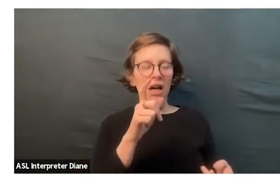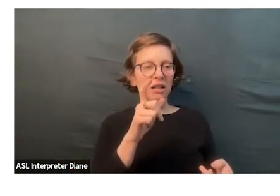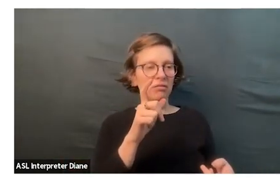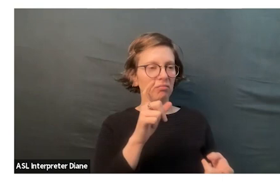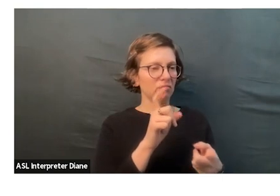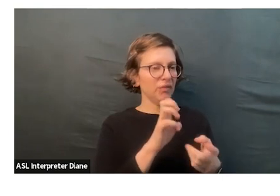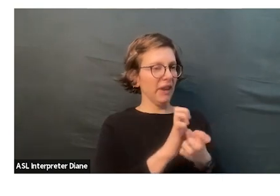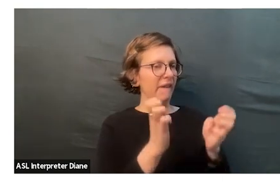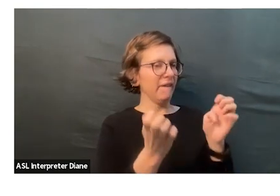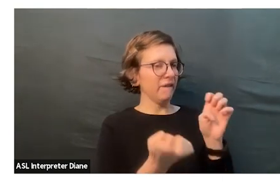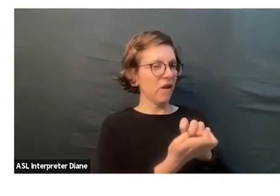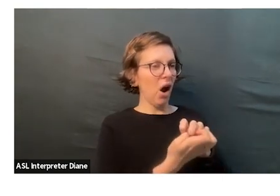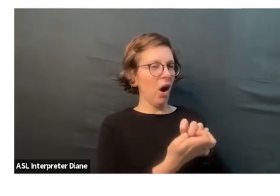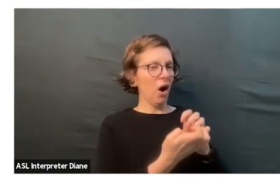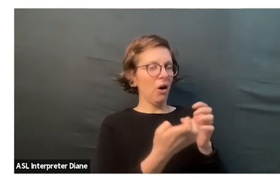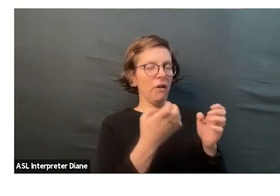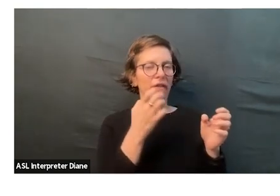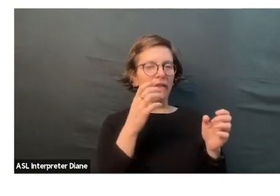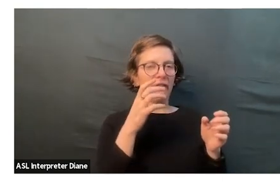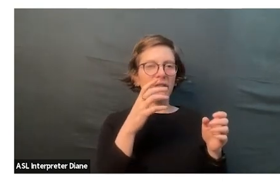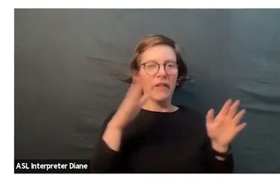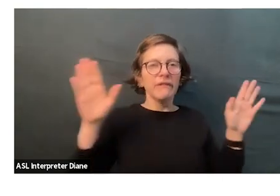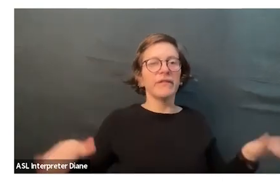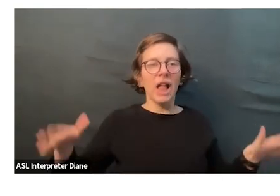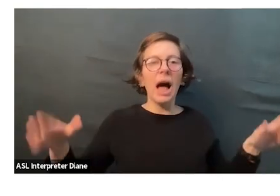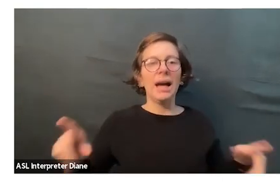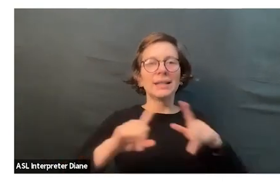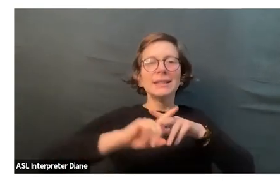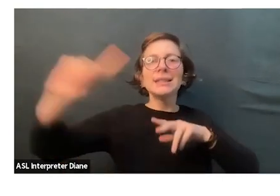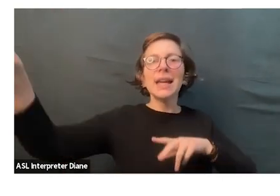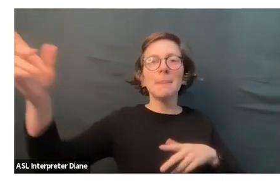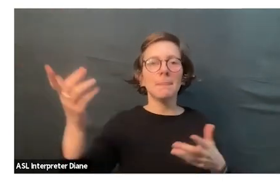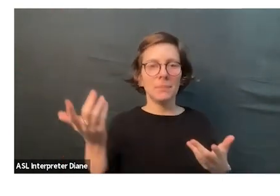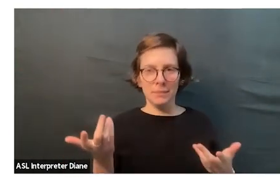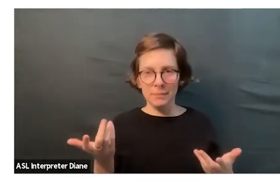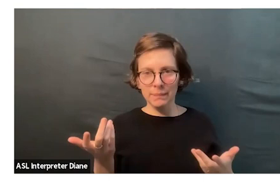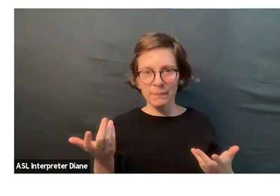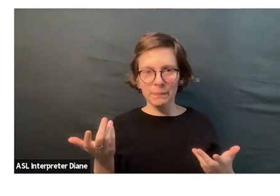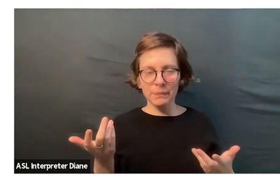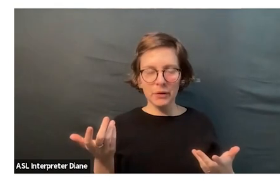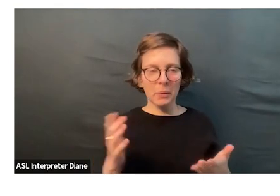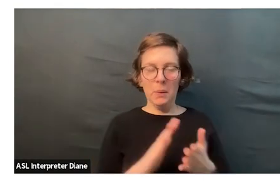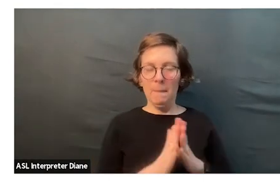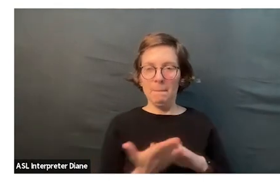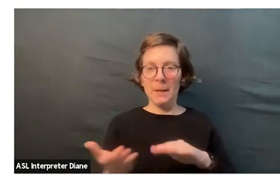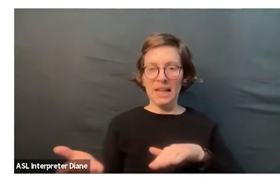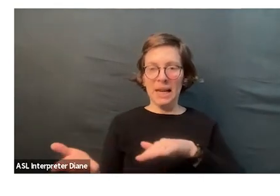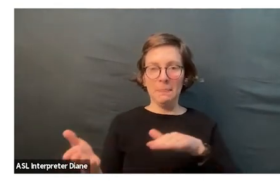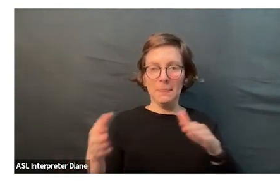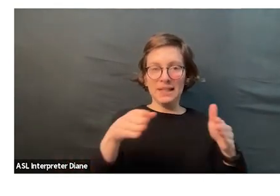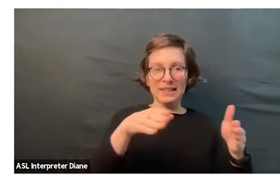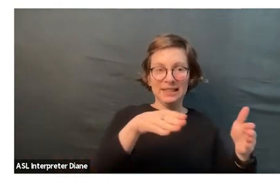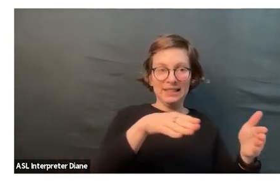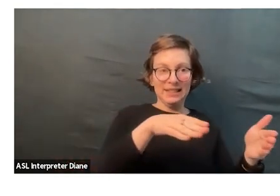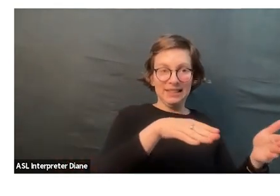dodo bird anywhere, but there's an obsession on the part of natural history museums to collect pieces of this bird.